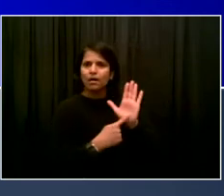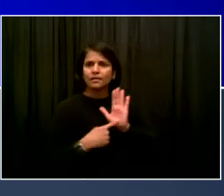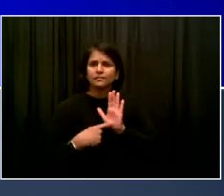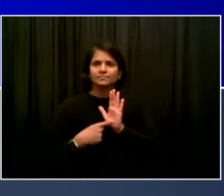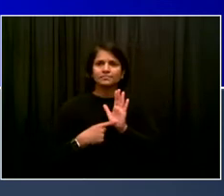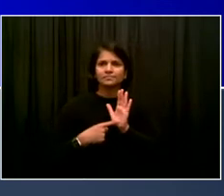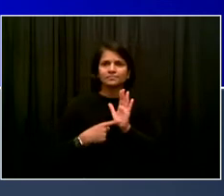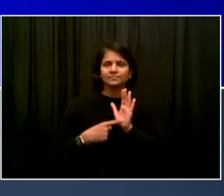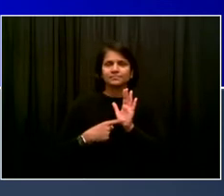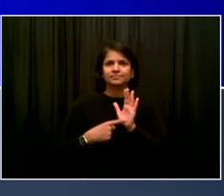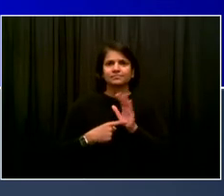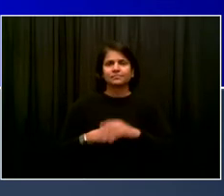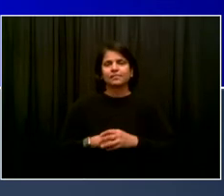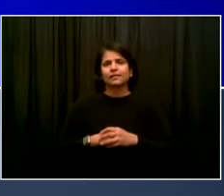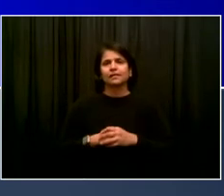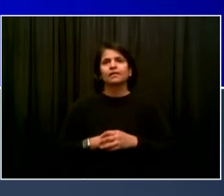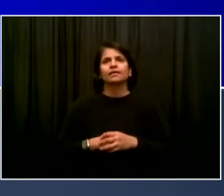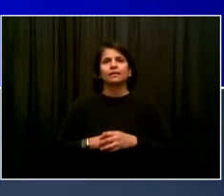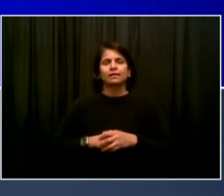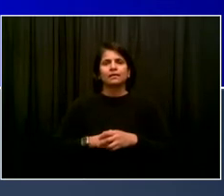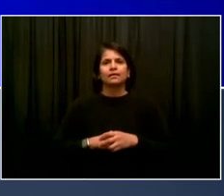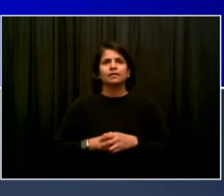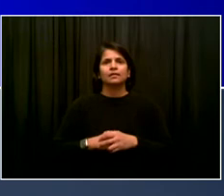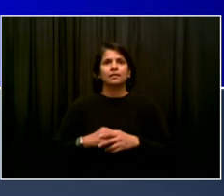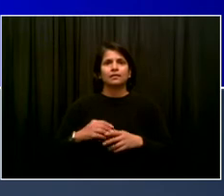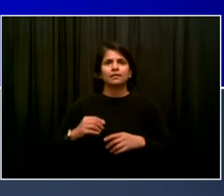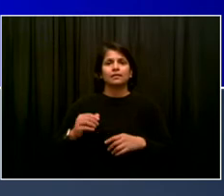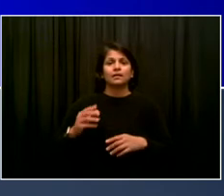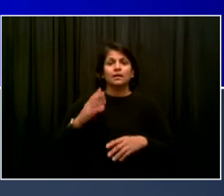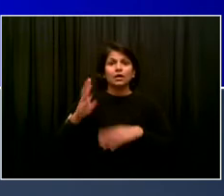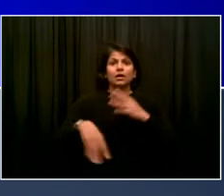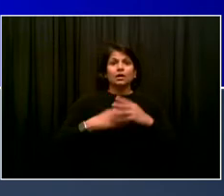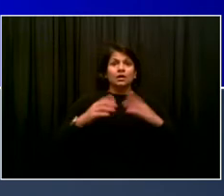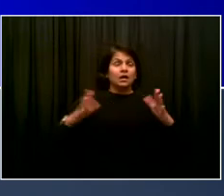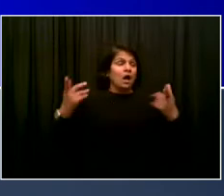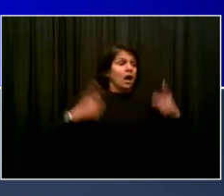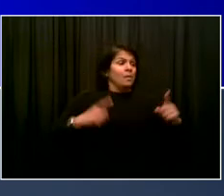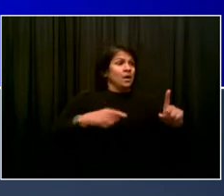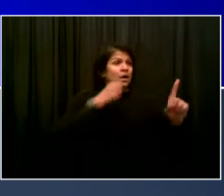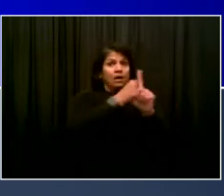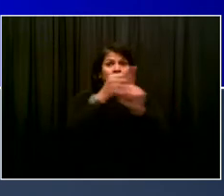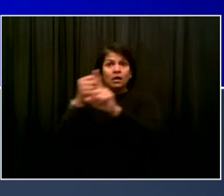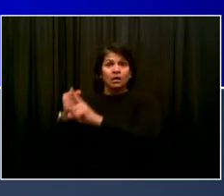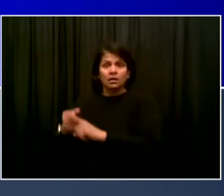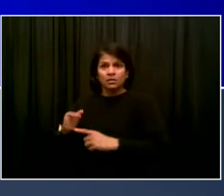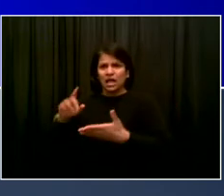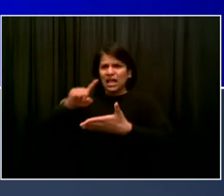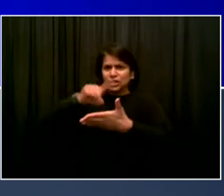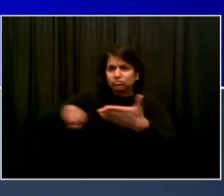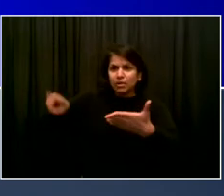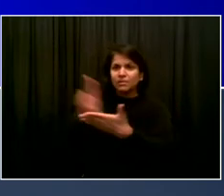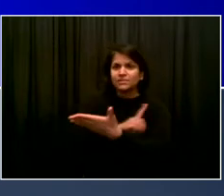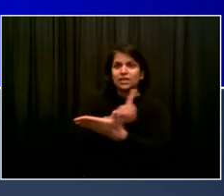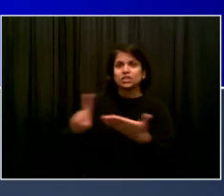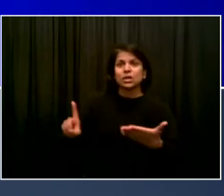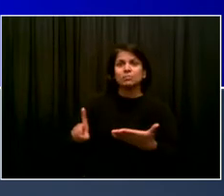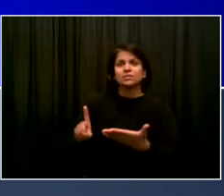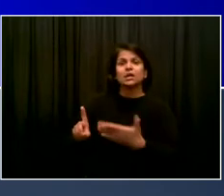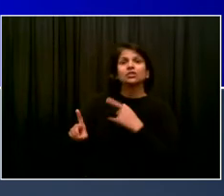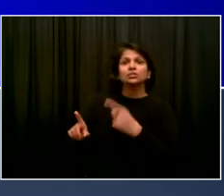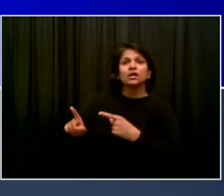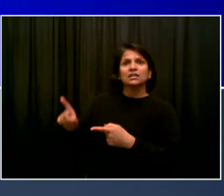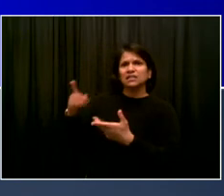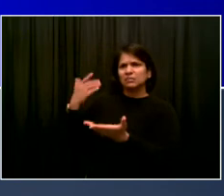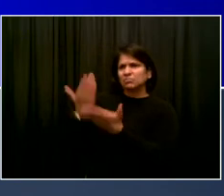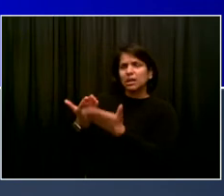major conflicts, truth and reconciliation commissions, different models existed. We wanted to create one here in this city to look at some of